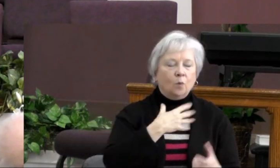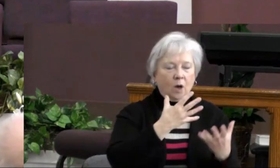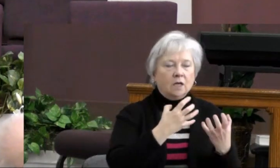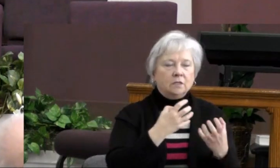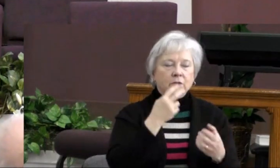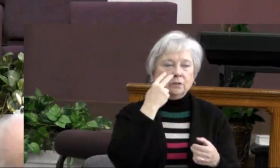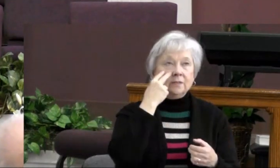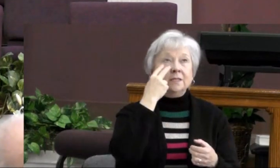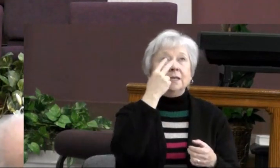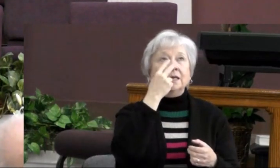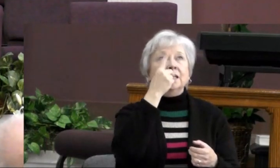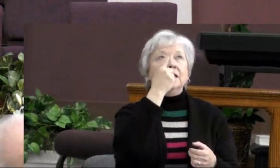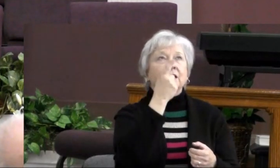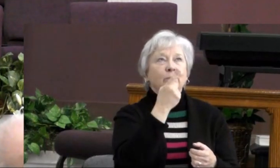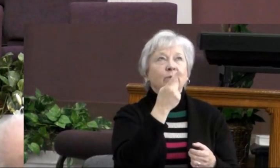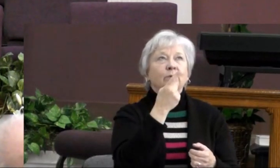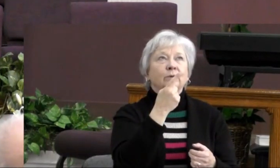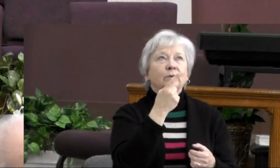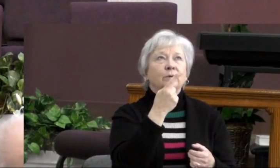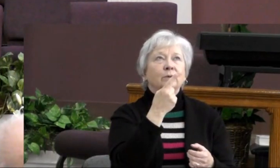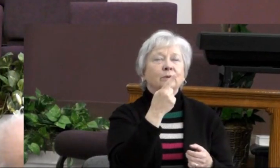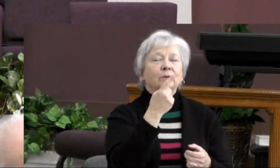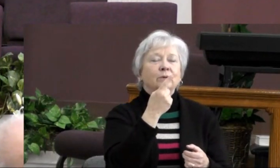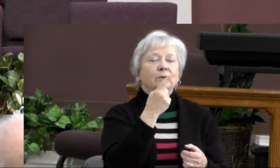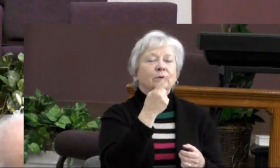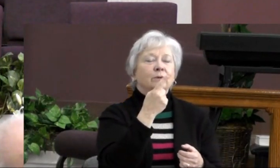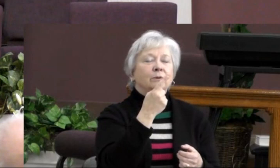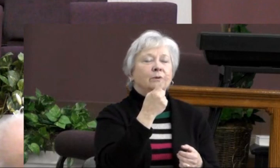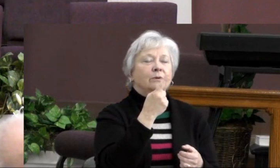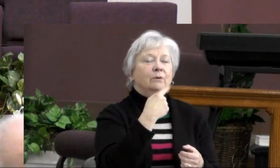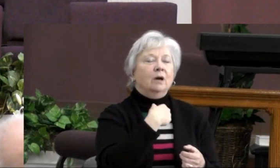I want to see you.